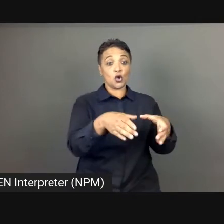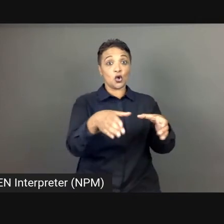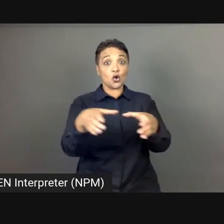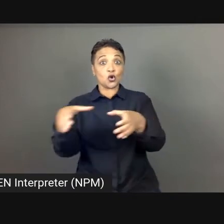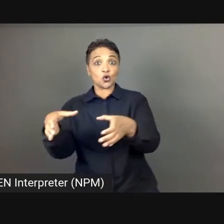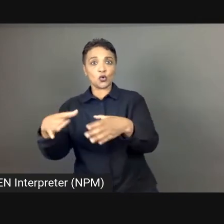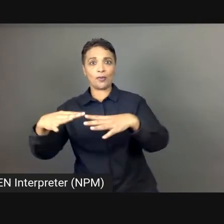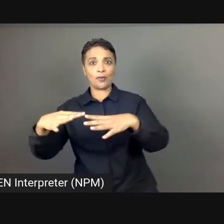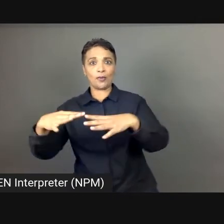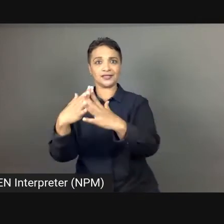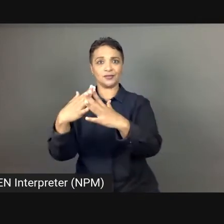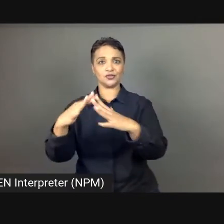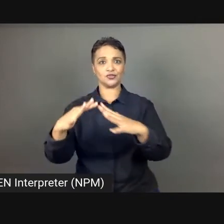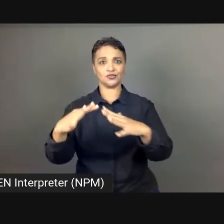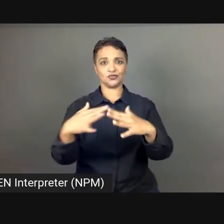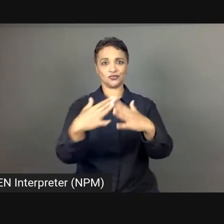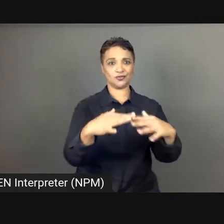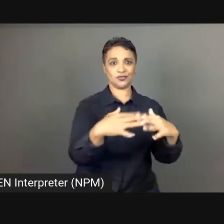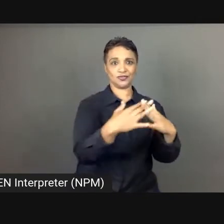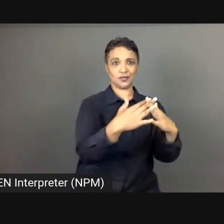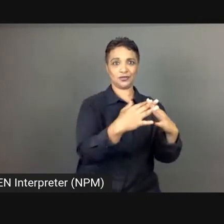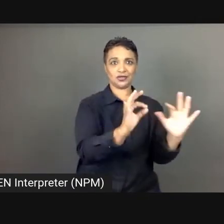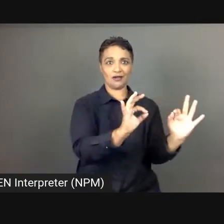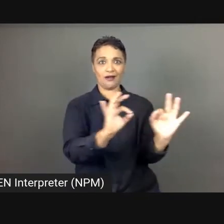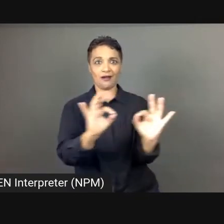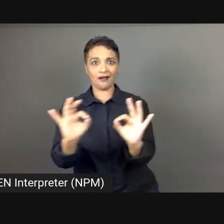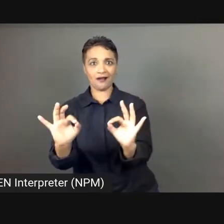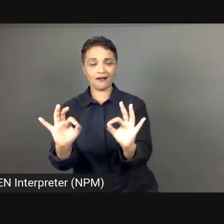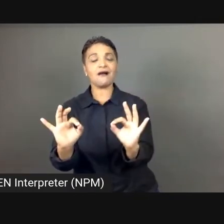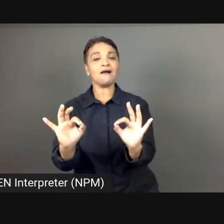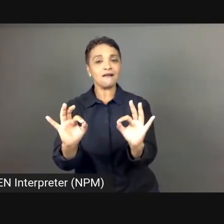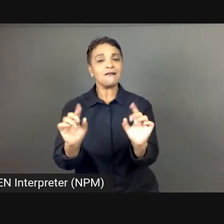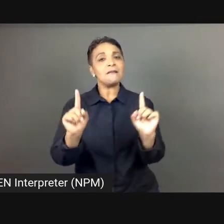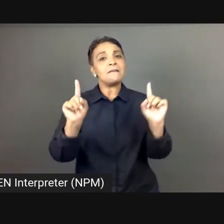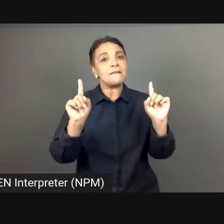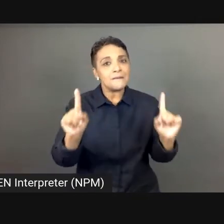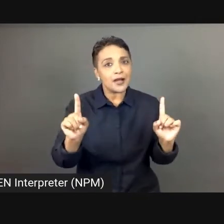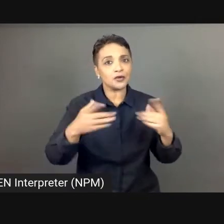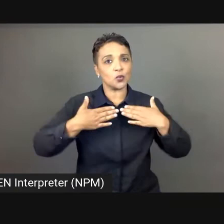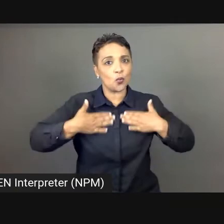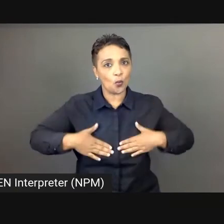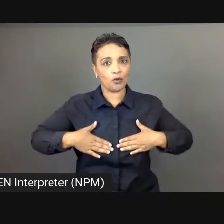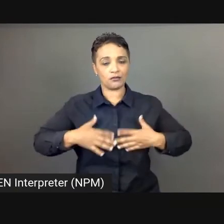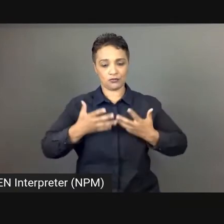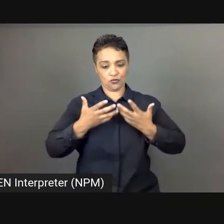much more thoughtfully to really move resources